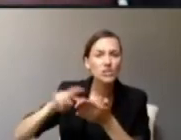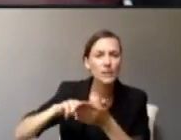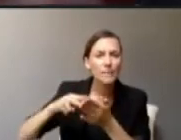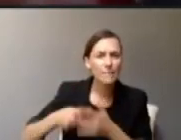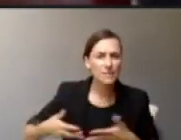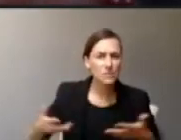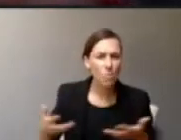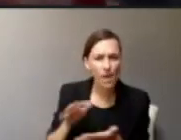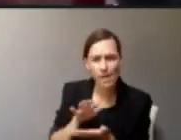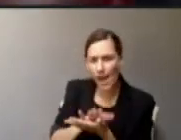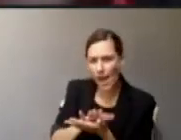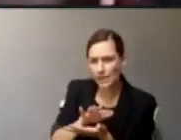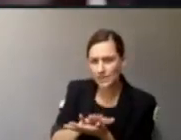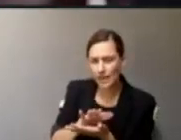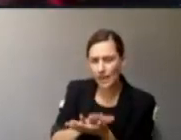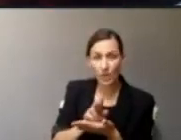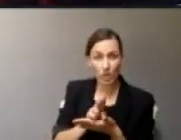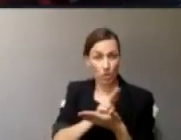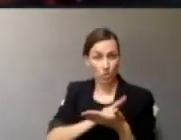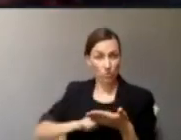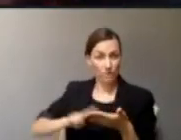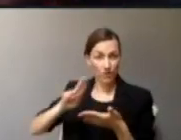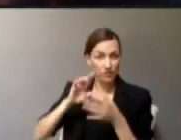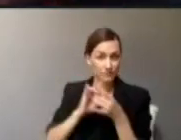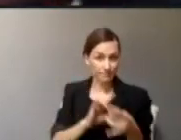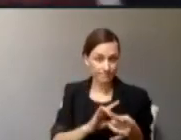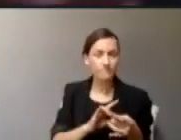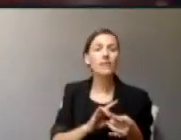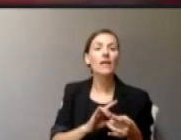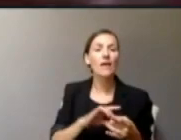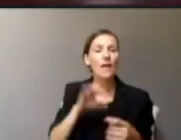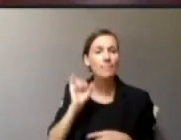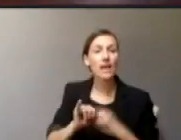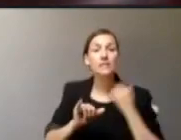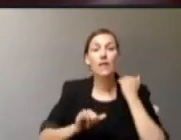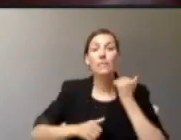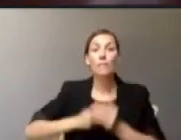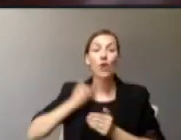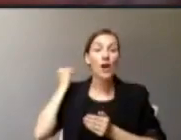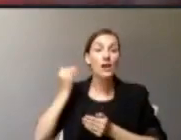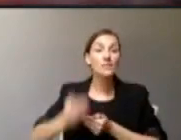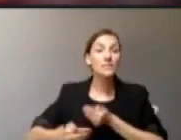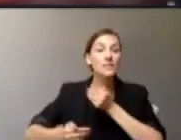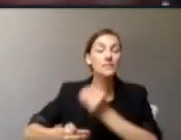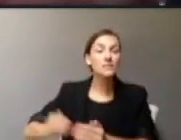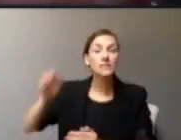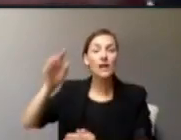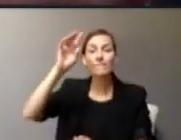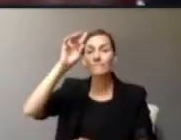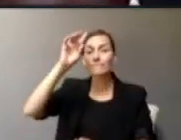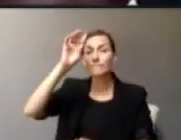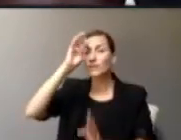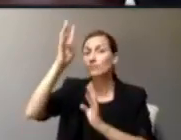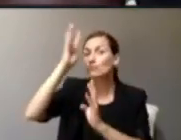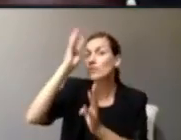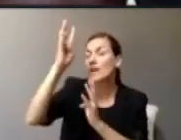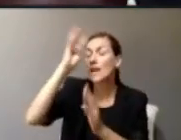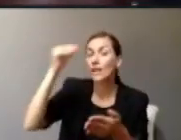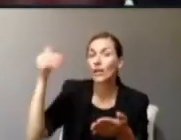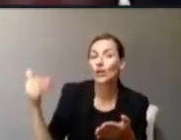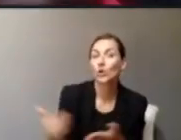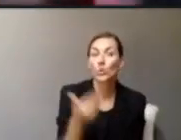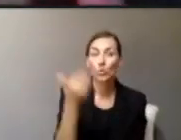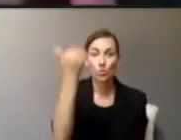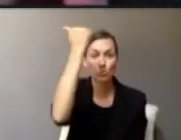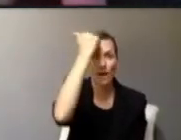in the university setting. Research is the process of creating new knowledge, right? Creating new